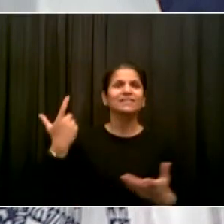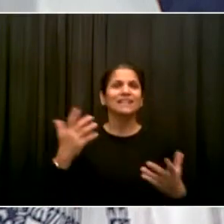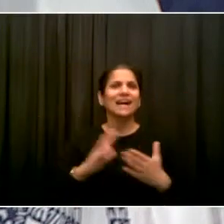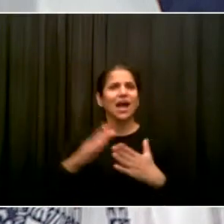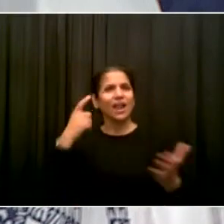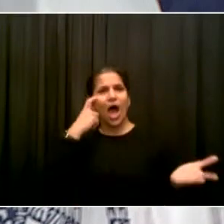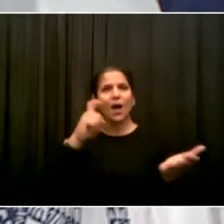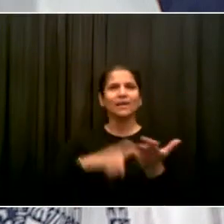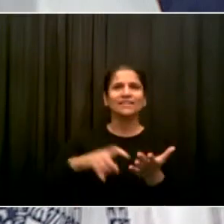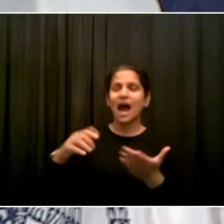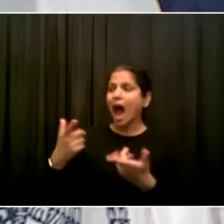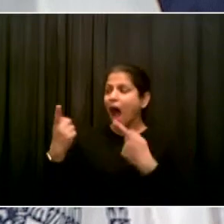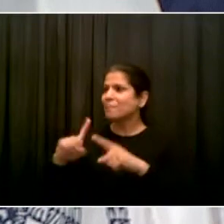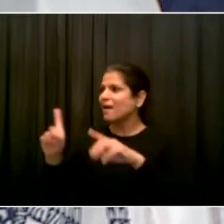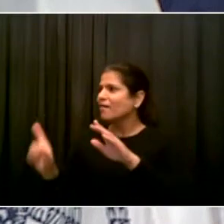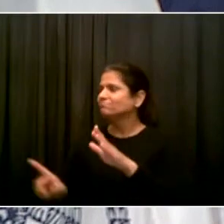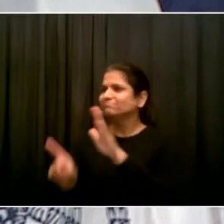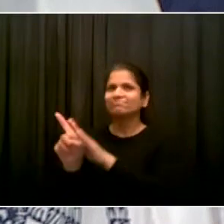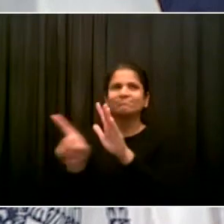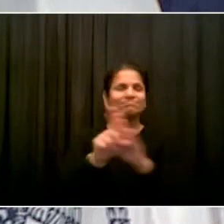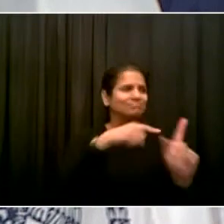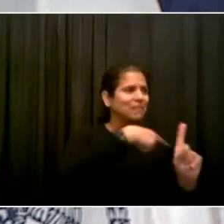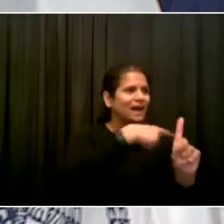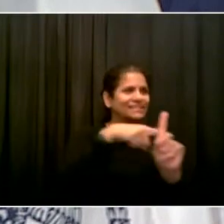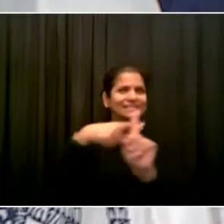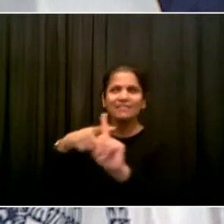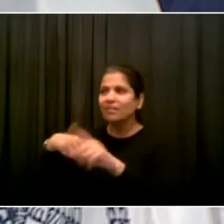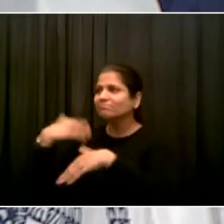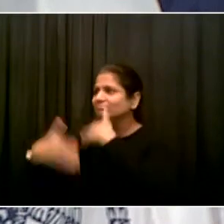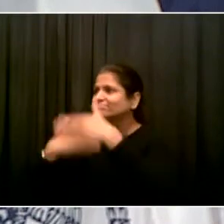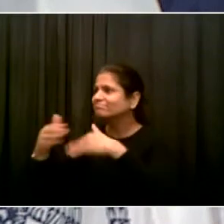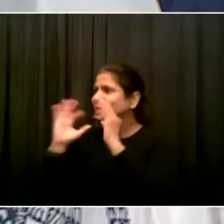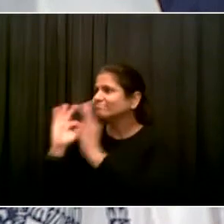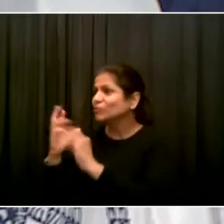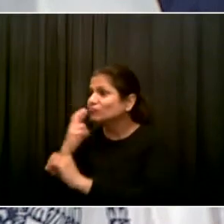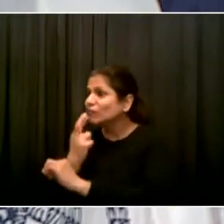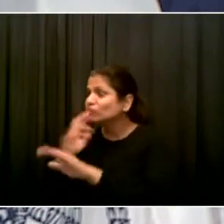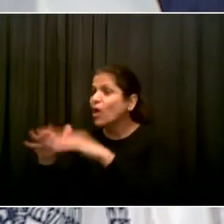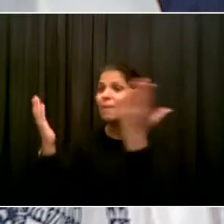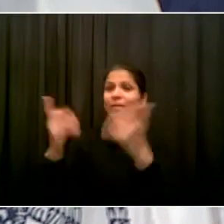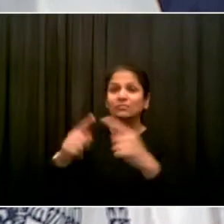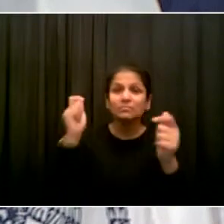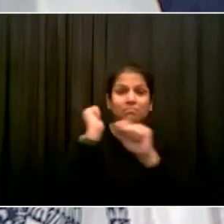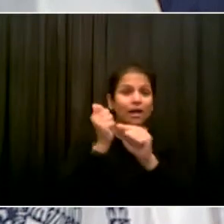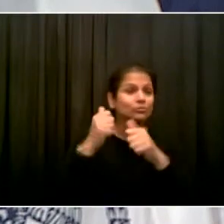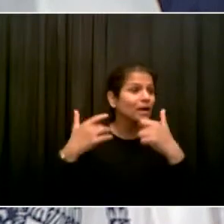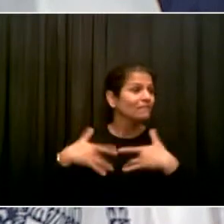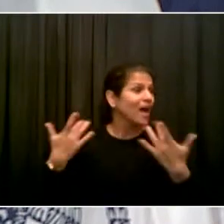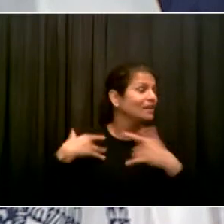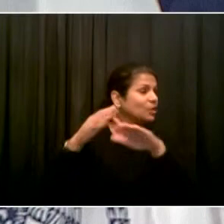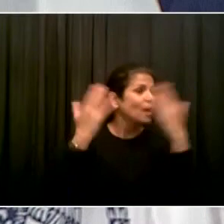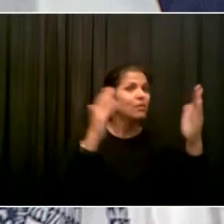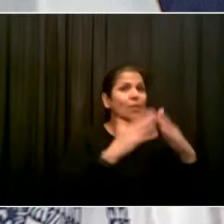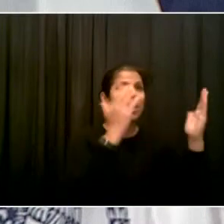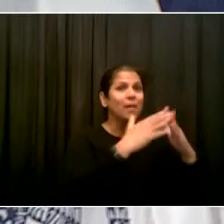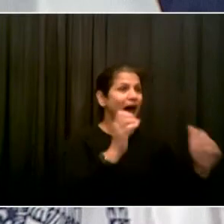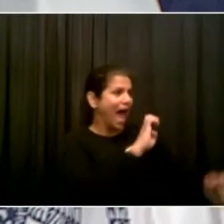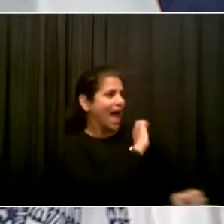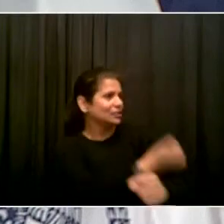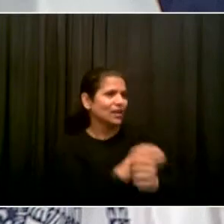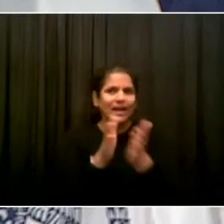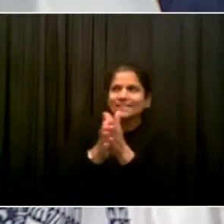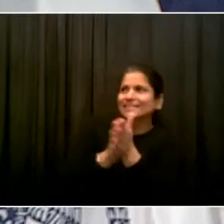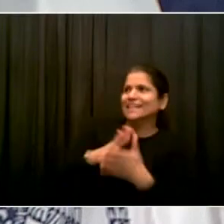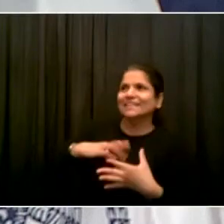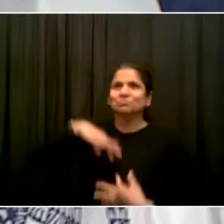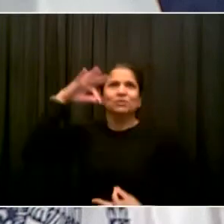love about this place, the life, the energy, the arts, the culture, the food, all of the amazing events. You're going to be seeing